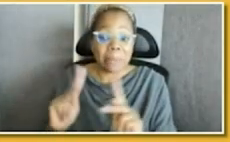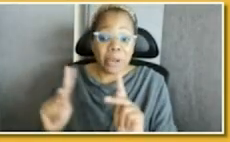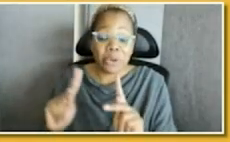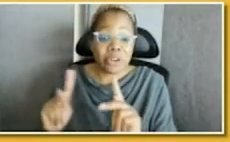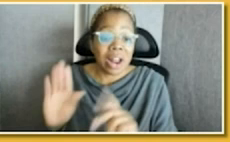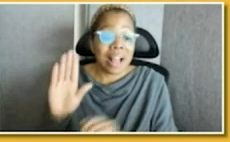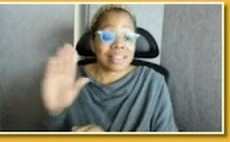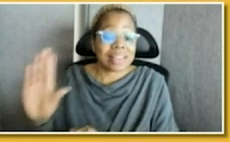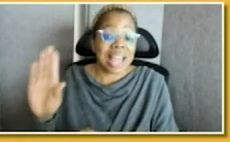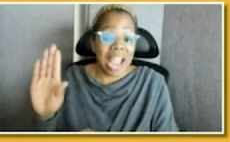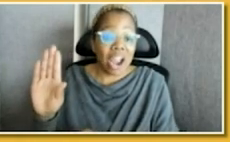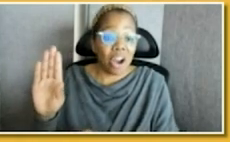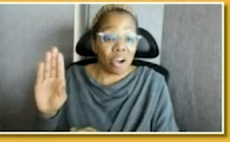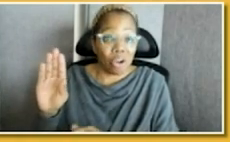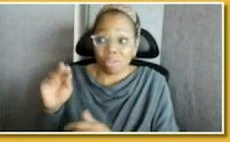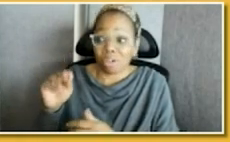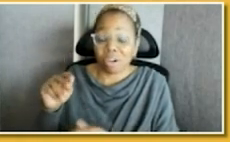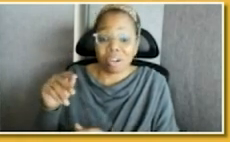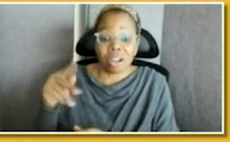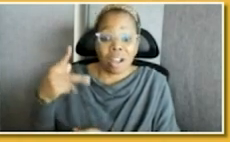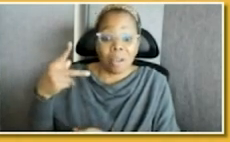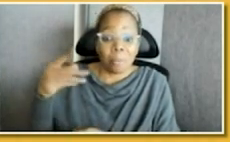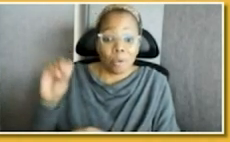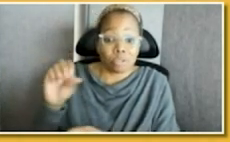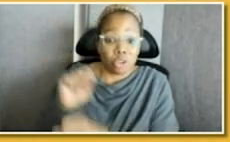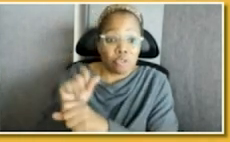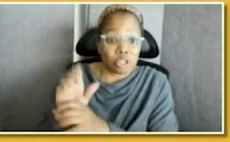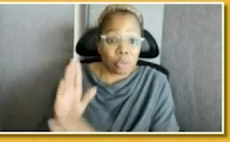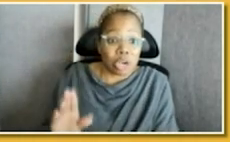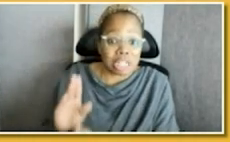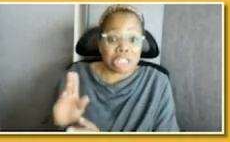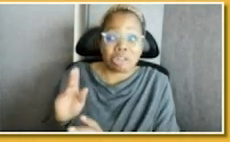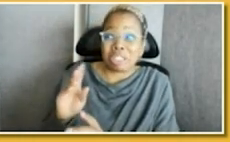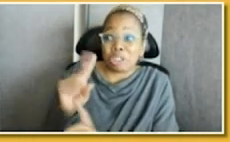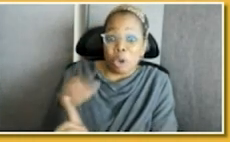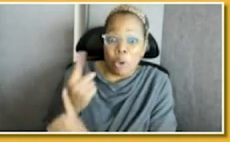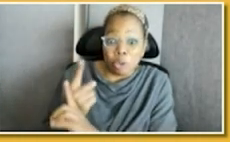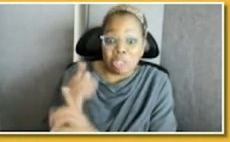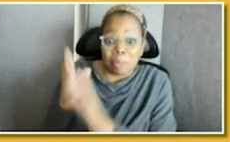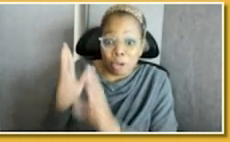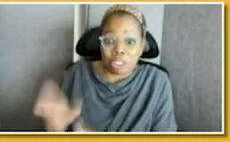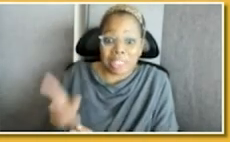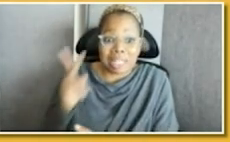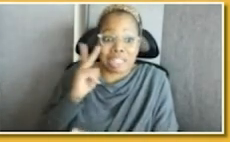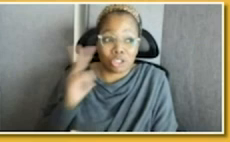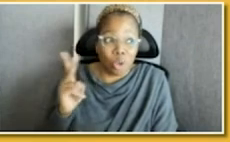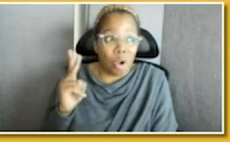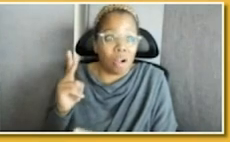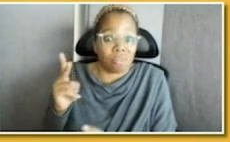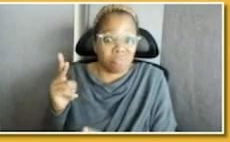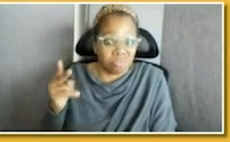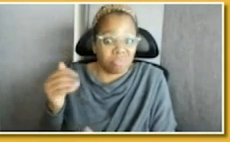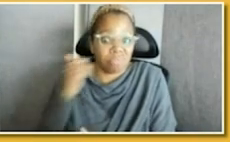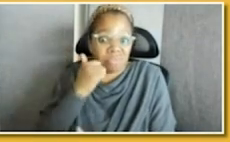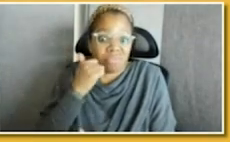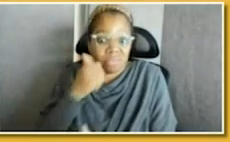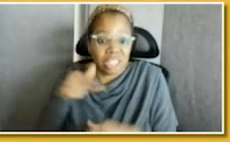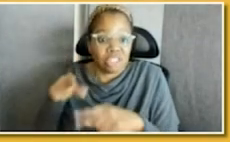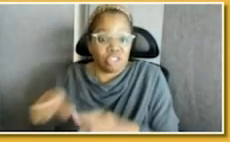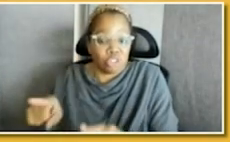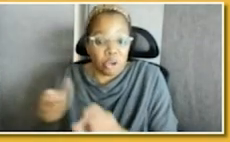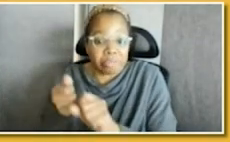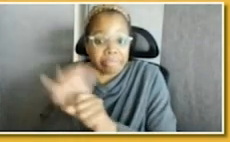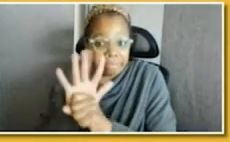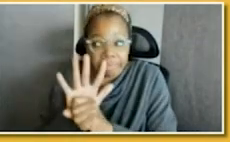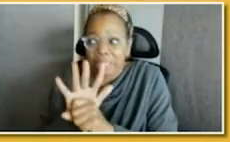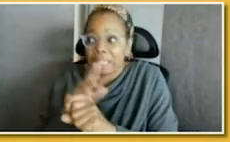the person they saw most consistently in their lives. They're just very much a part of the fabric of our communities. So Ron, my question to you is, how long